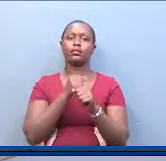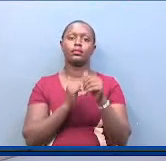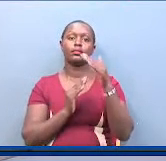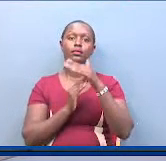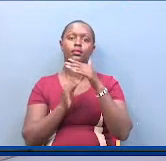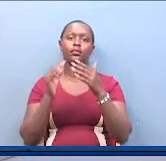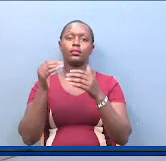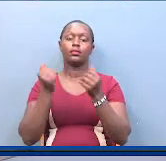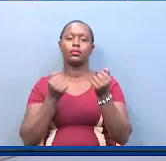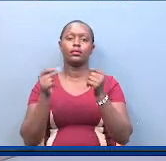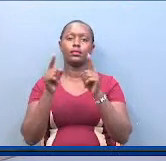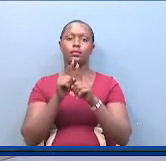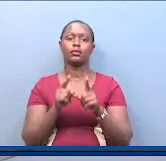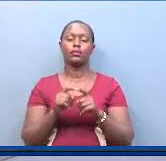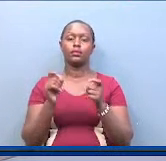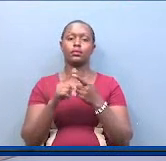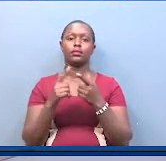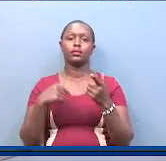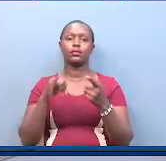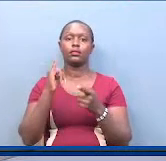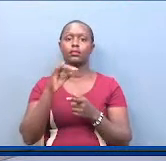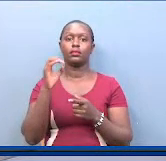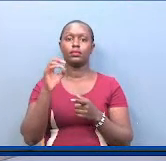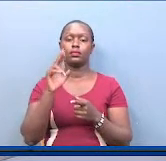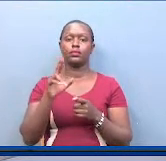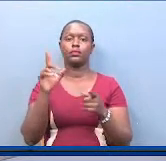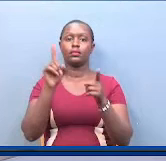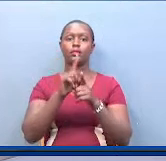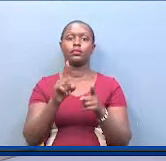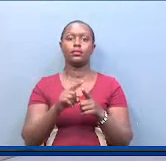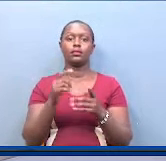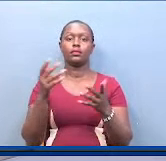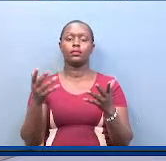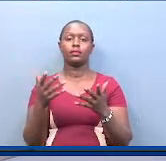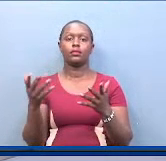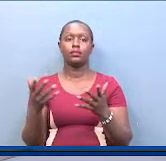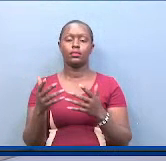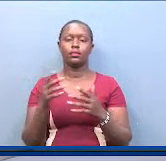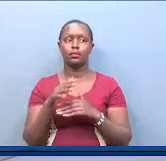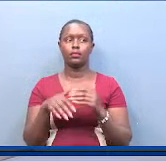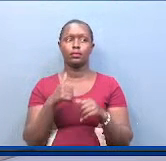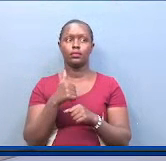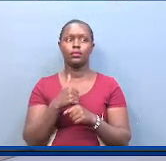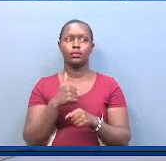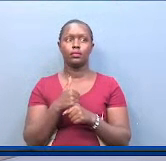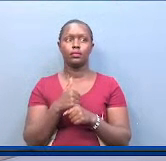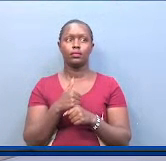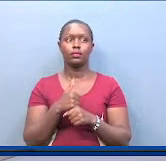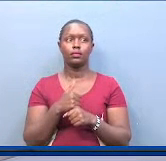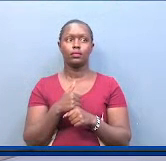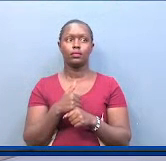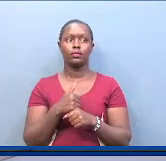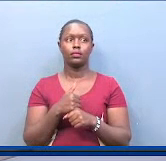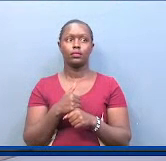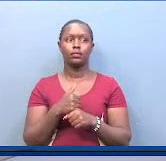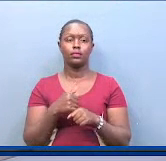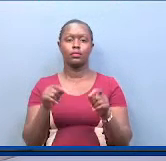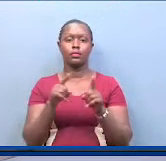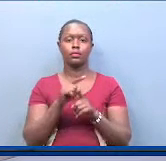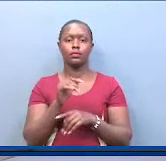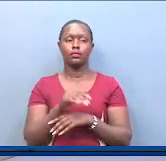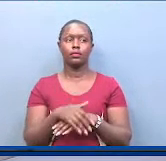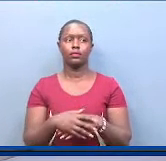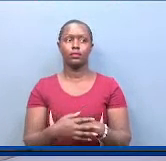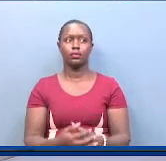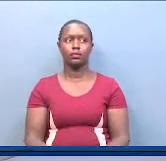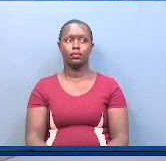in office and in theaters, ICU and wards where nurses work. When you see the president, when